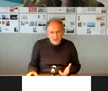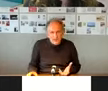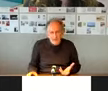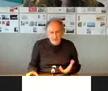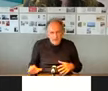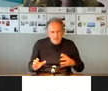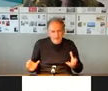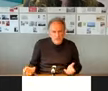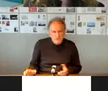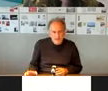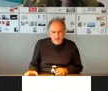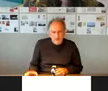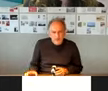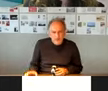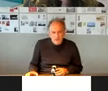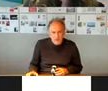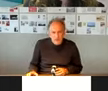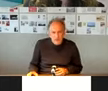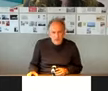it's a space that is